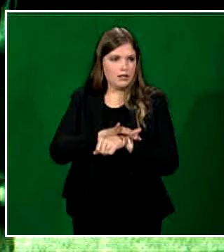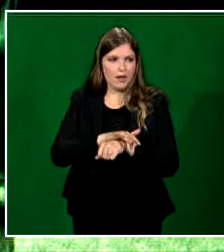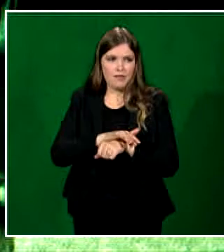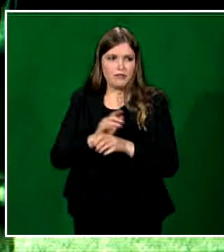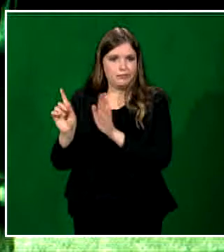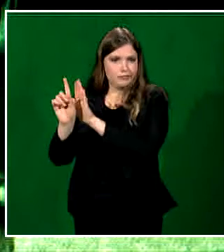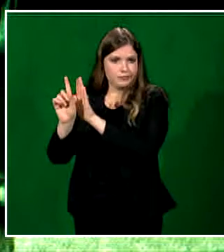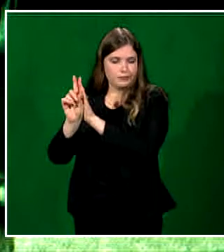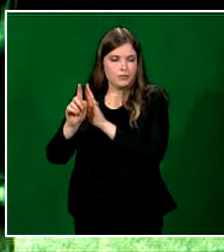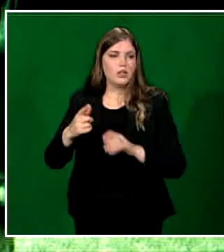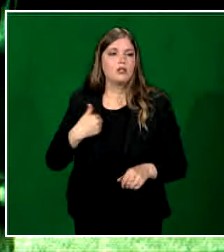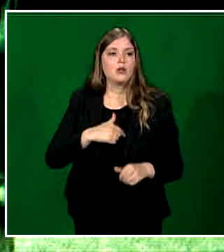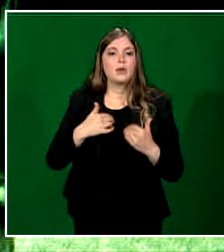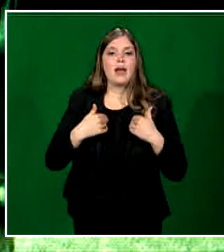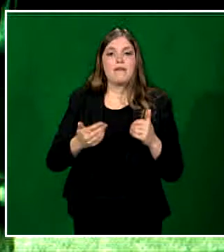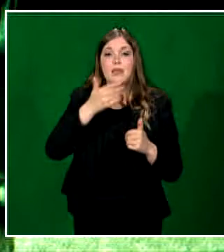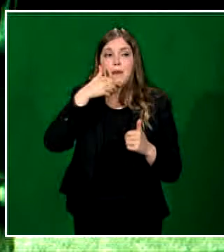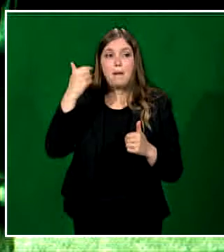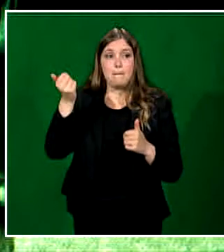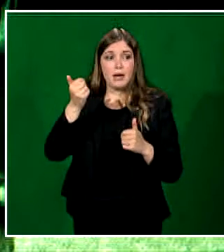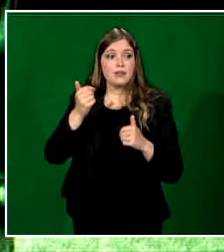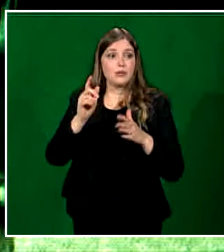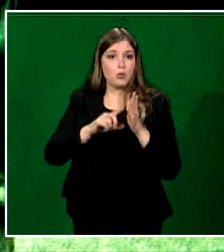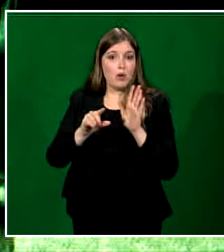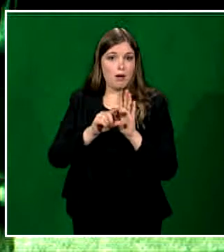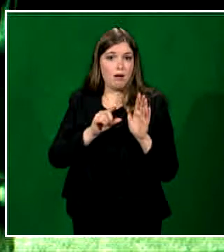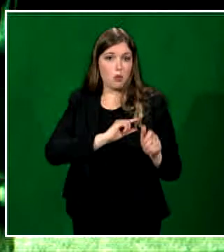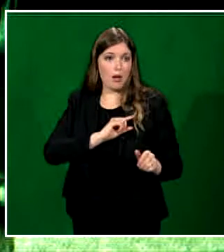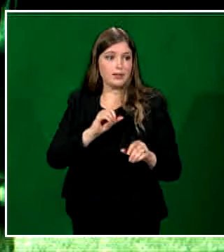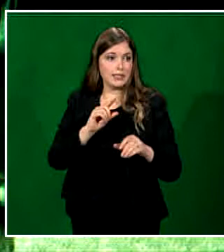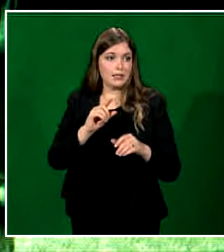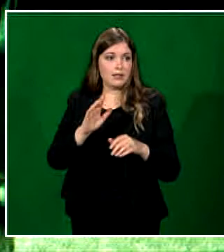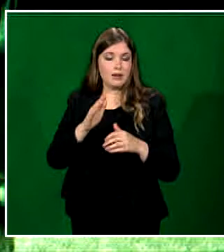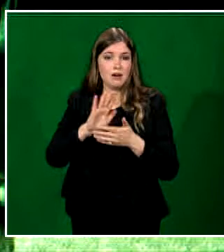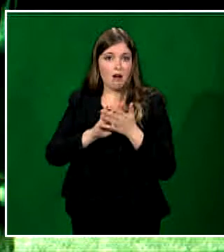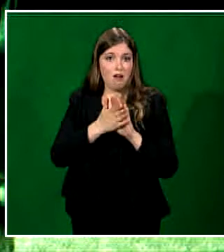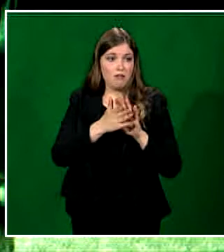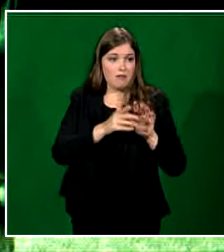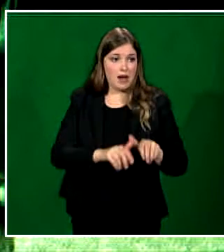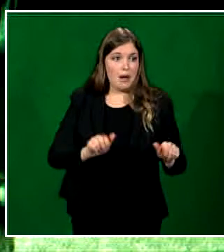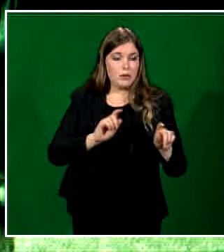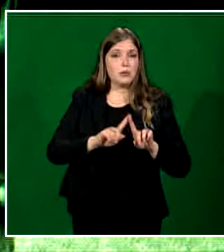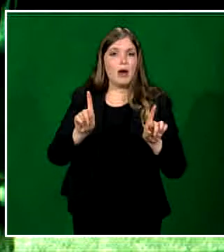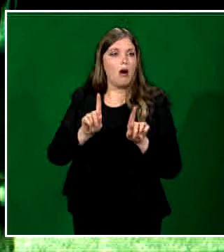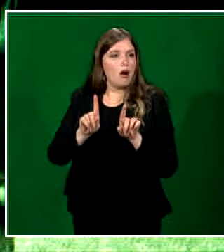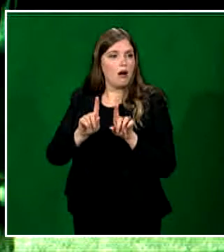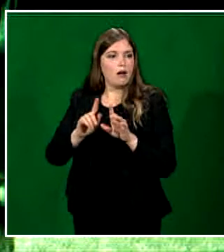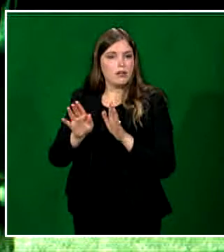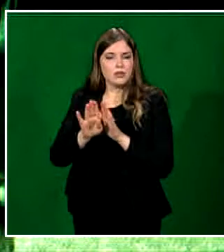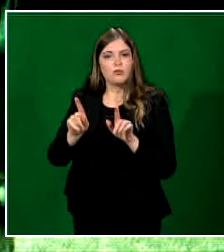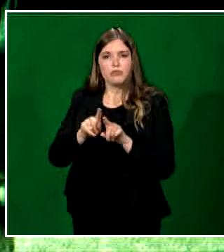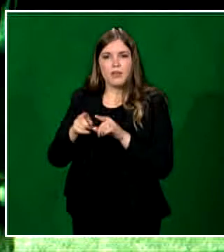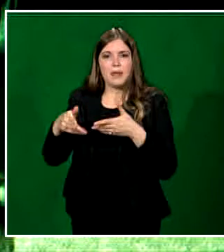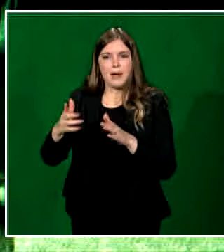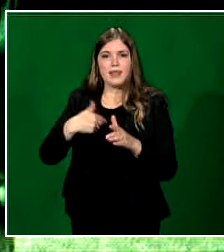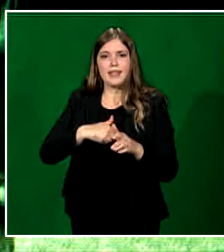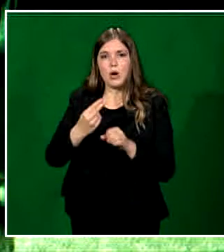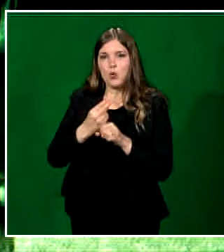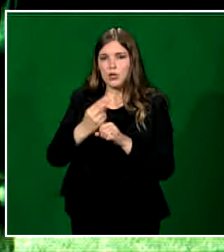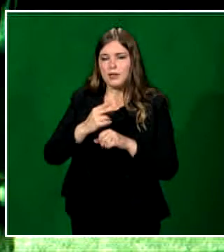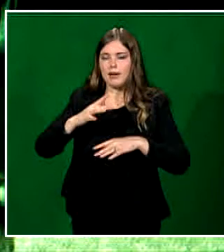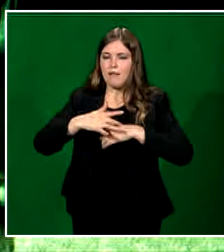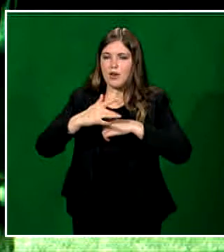yields the best quality of compost based on the different standards globally. But we also know that the methods we're using are available in the